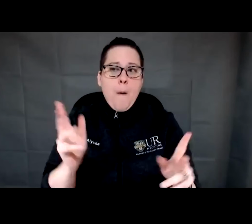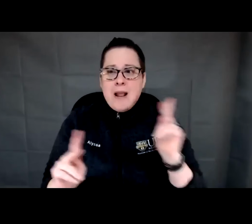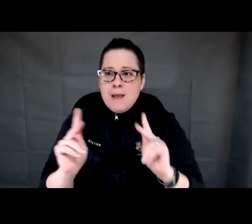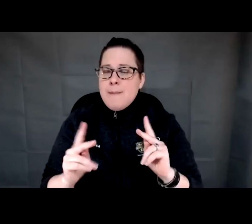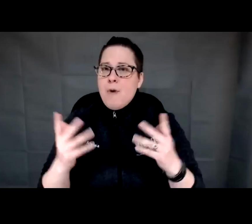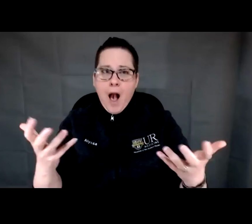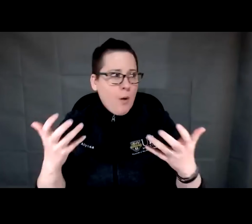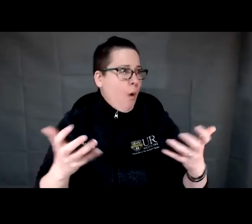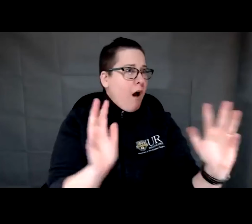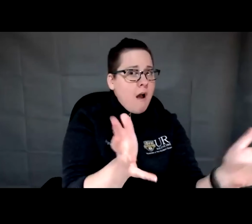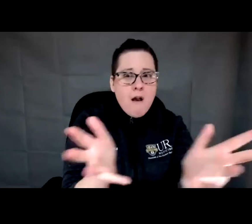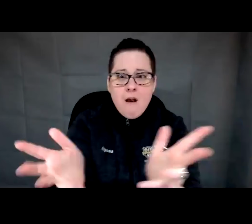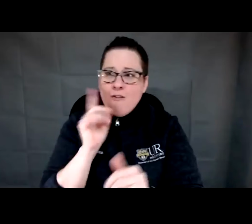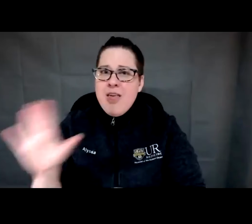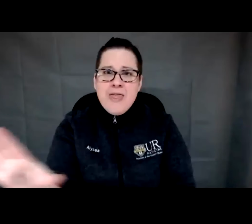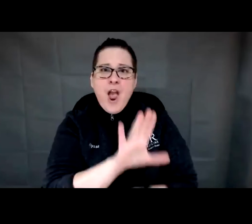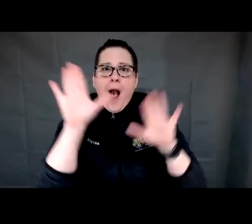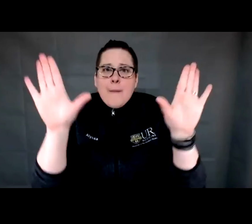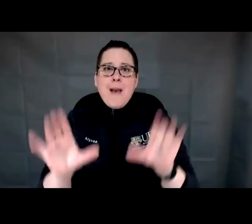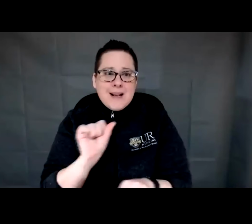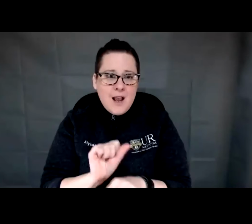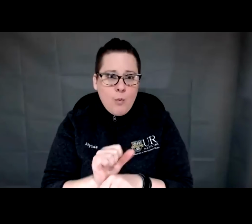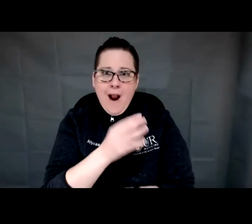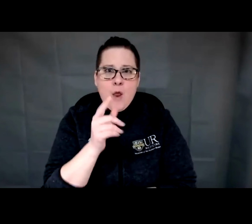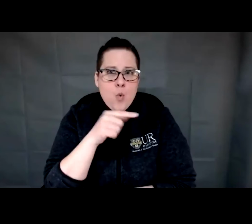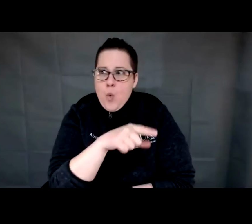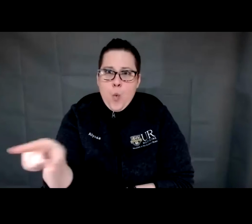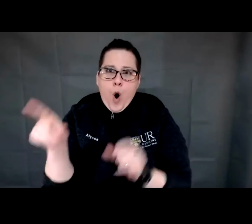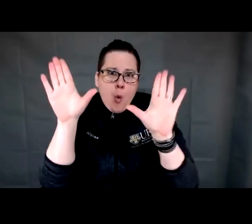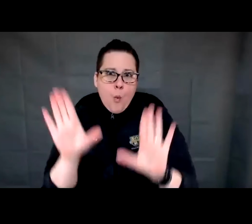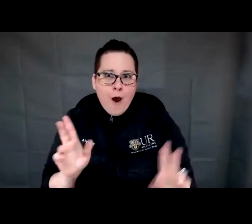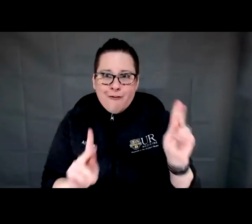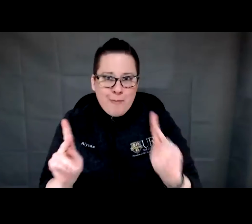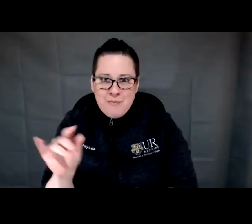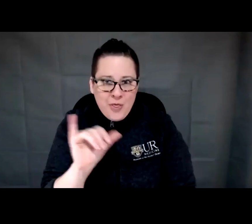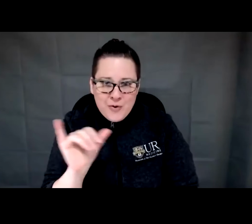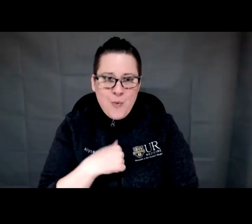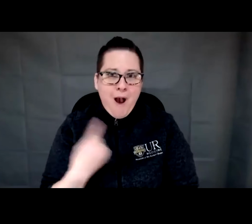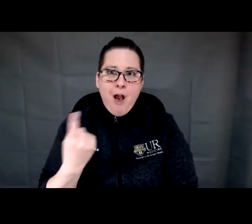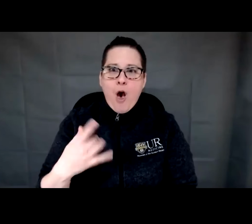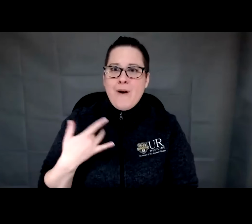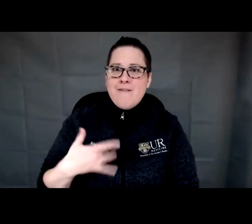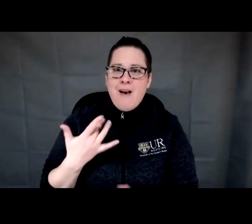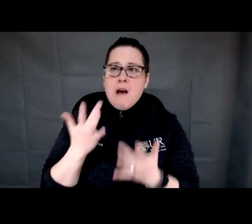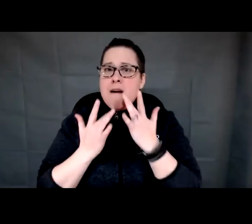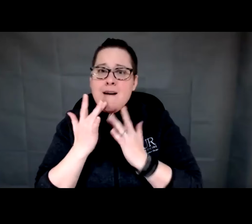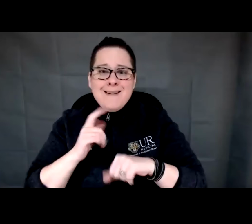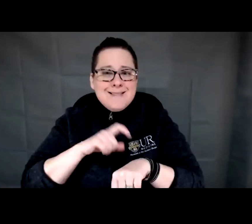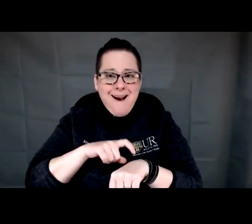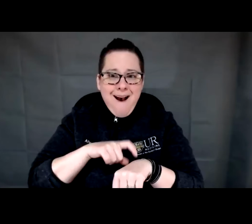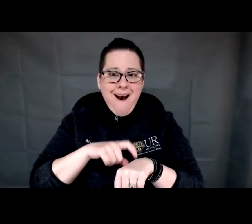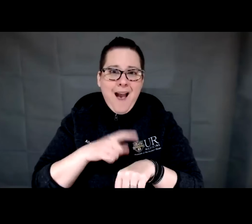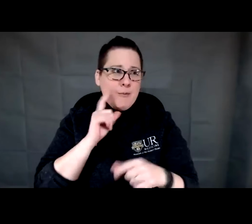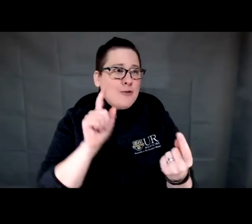I wanted to speak with about their amazing work, and also who were wonderful, wonderful folks on top of that, that I always felt like I was short on time to